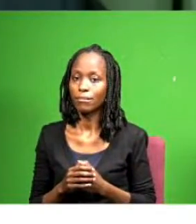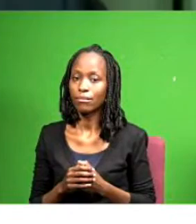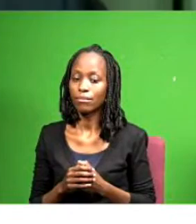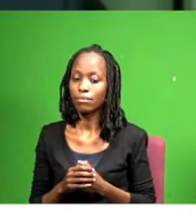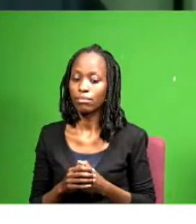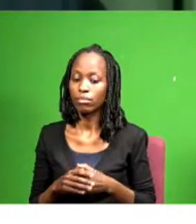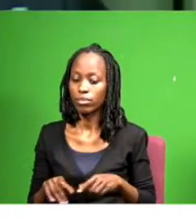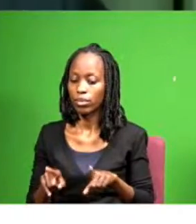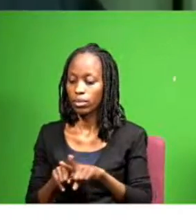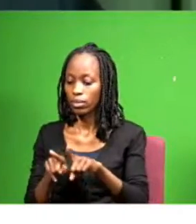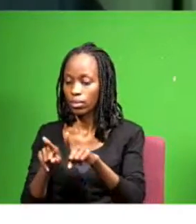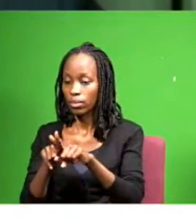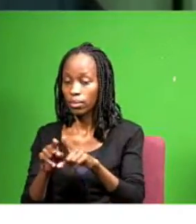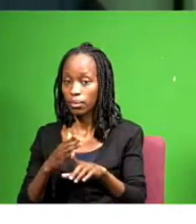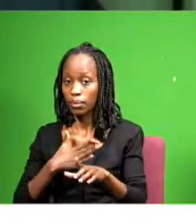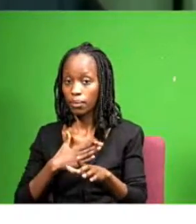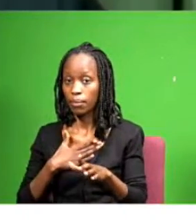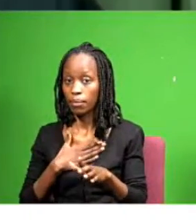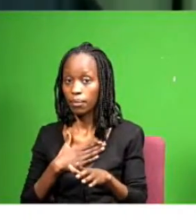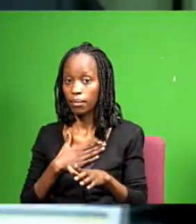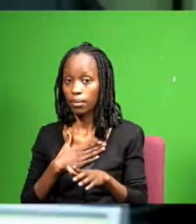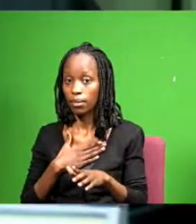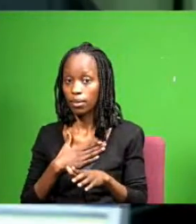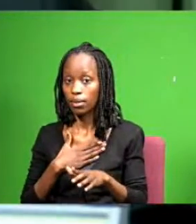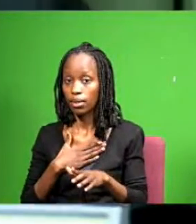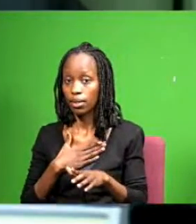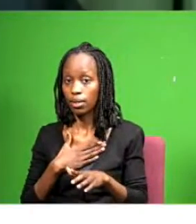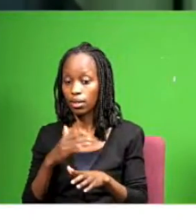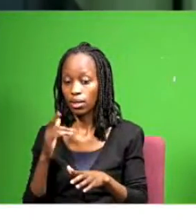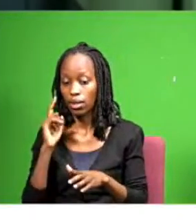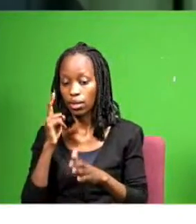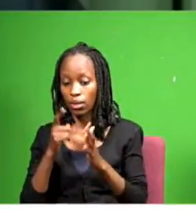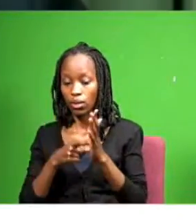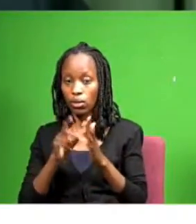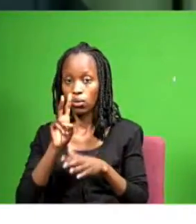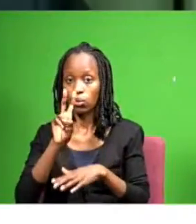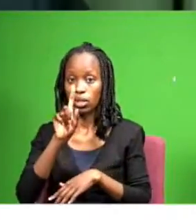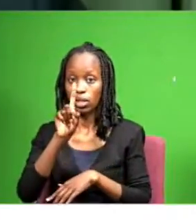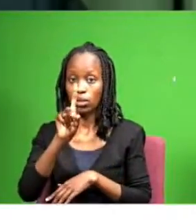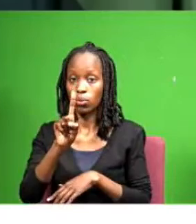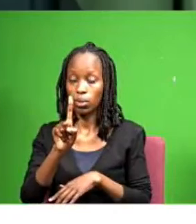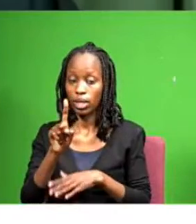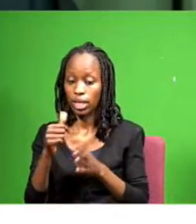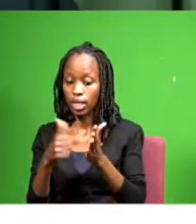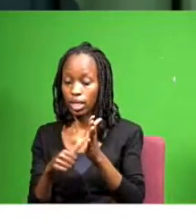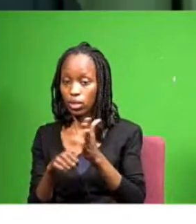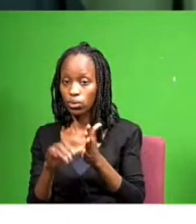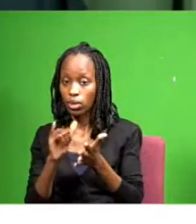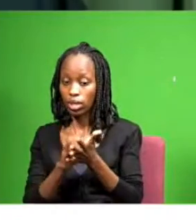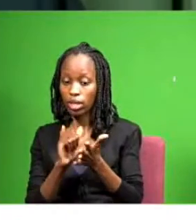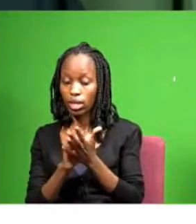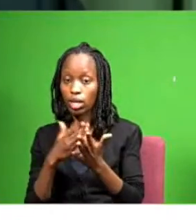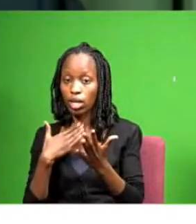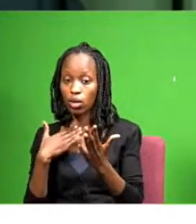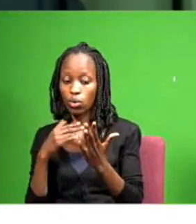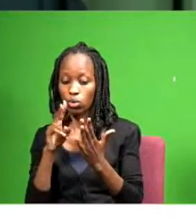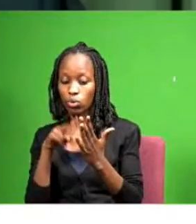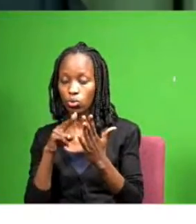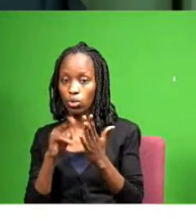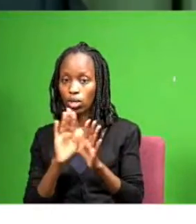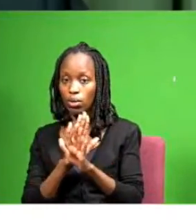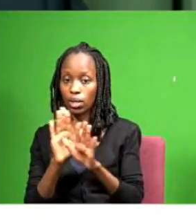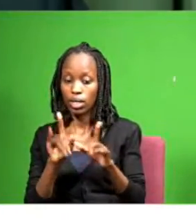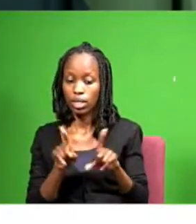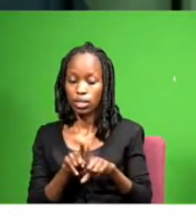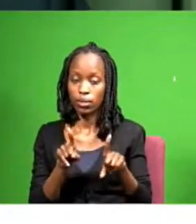I identified 21 thematic issues, which I will just read them and